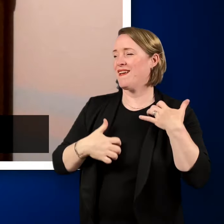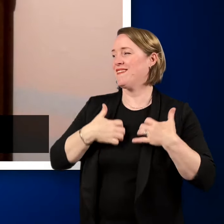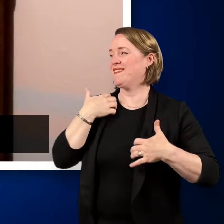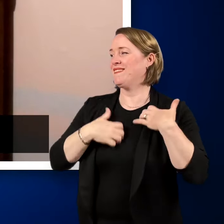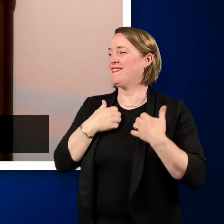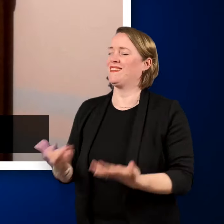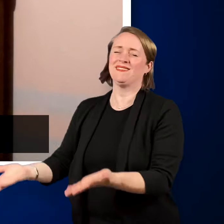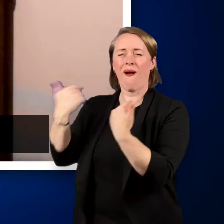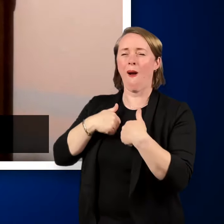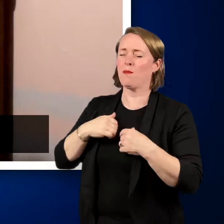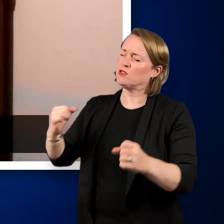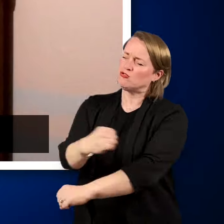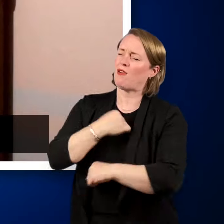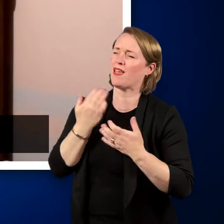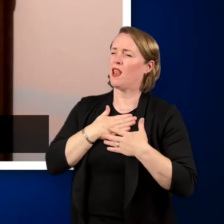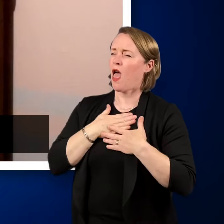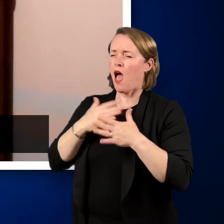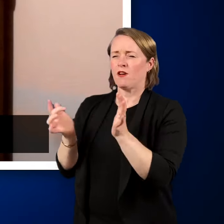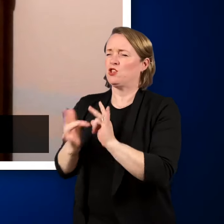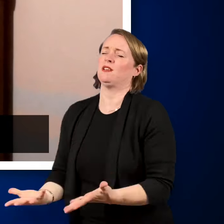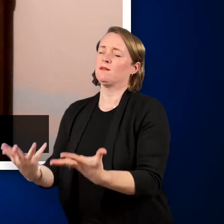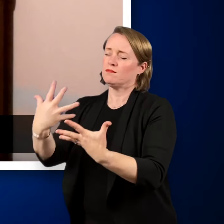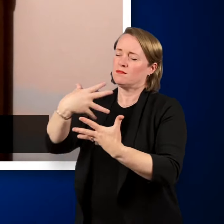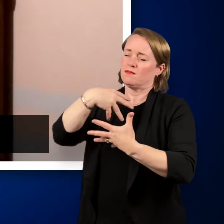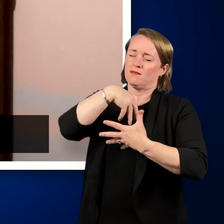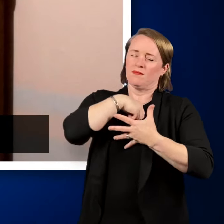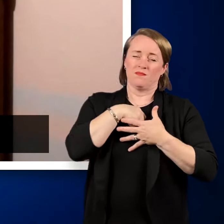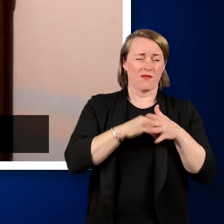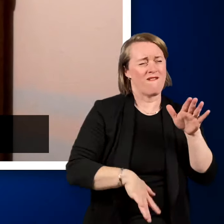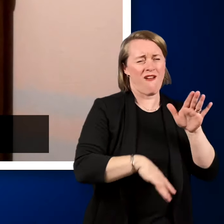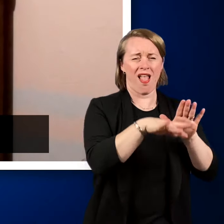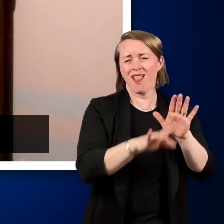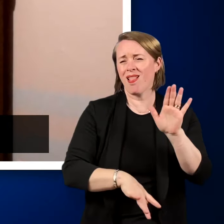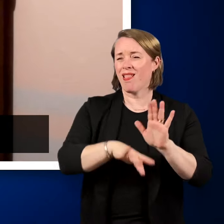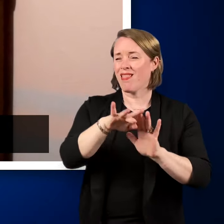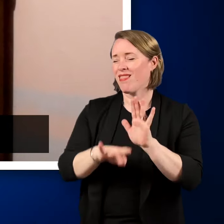Fill us with the strength and love of Christ. We